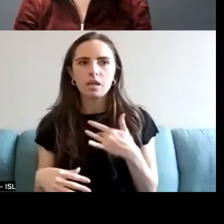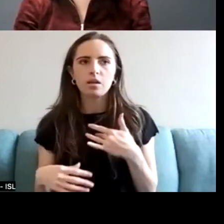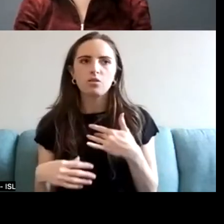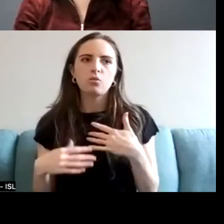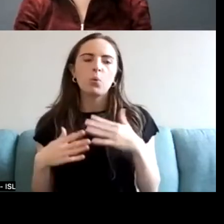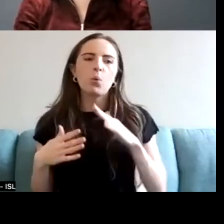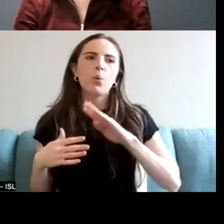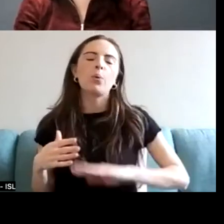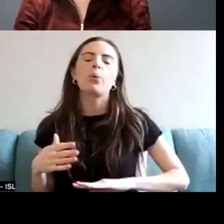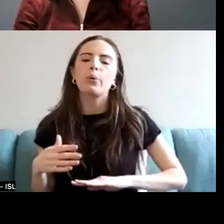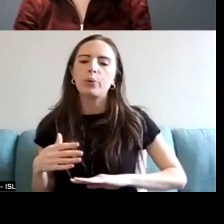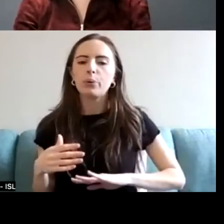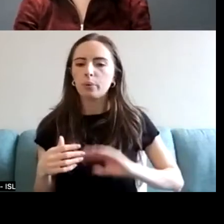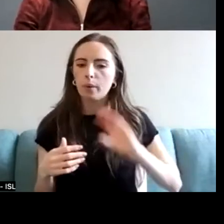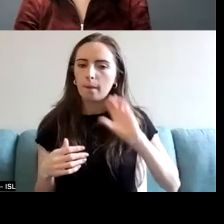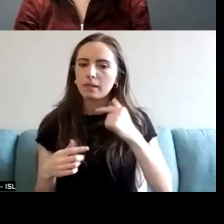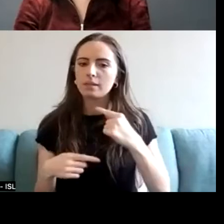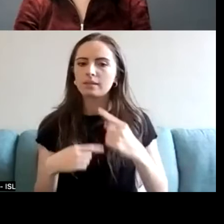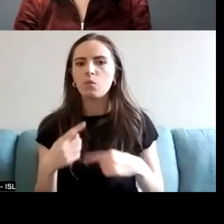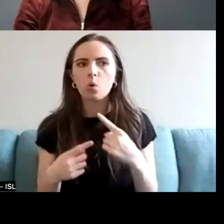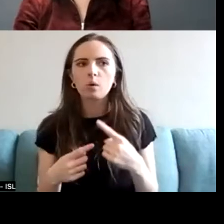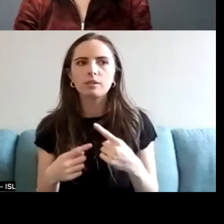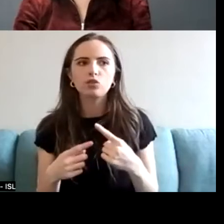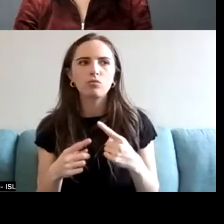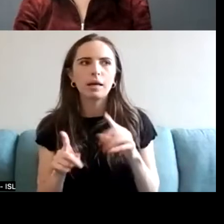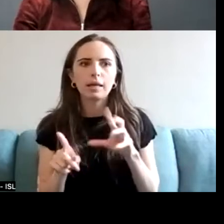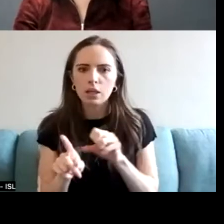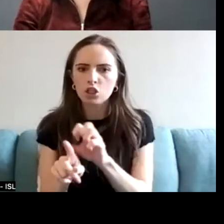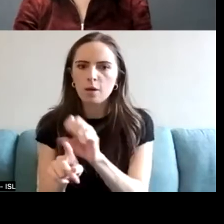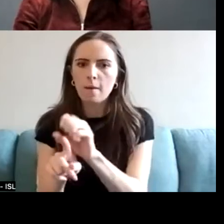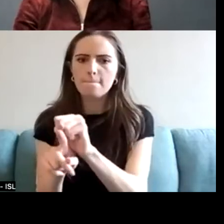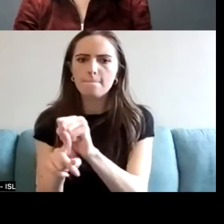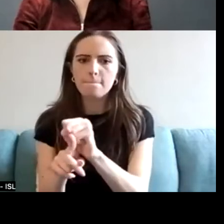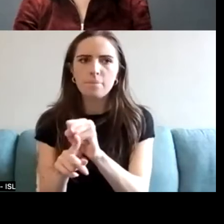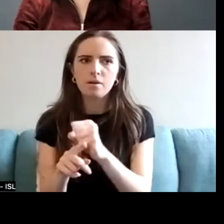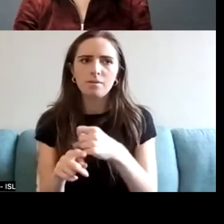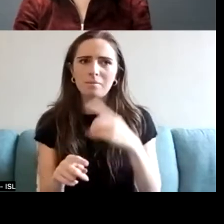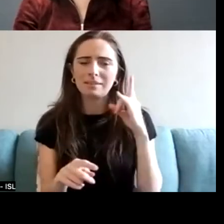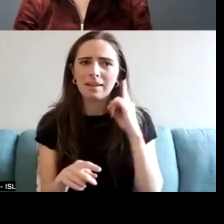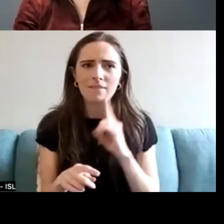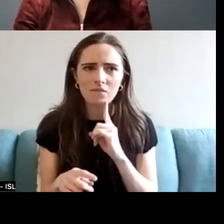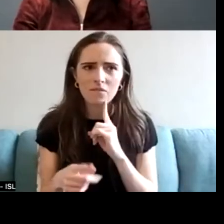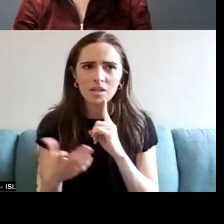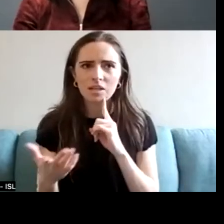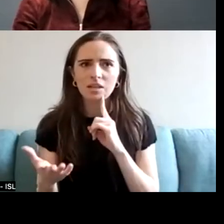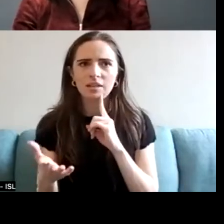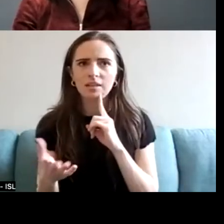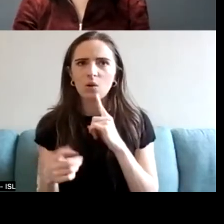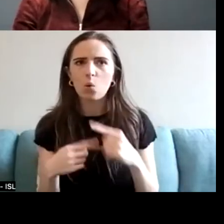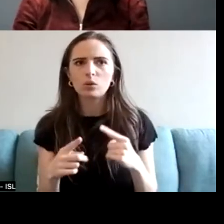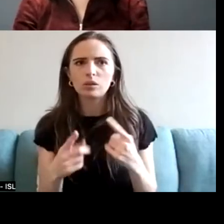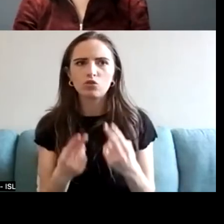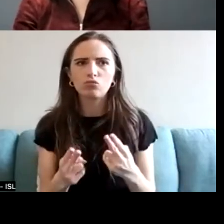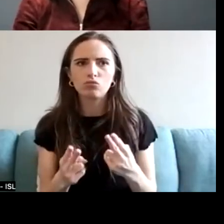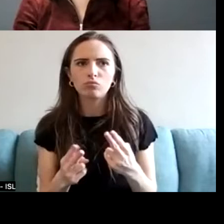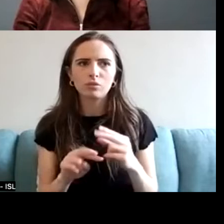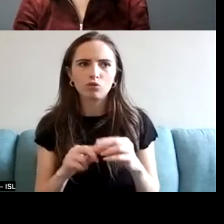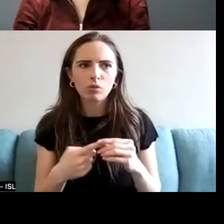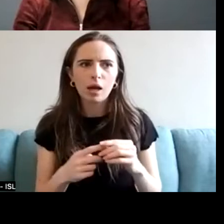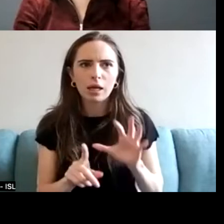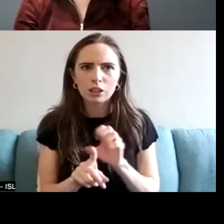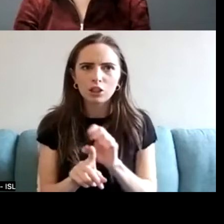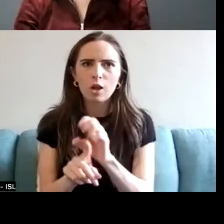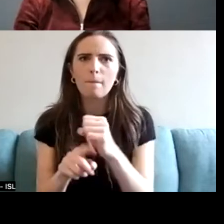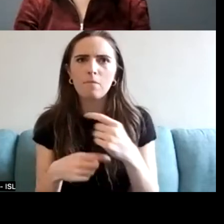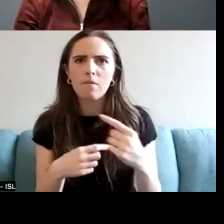who has profound deafness. And sometimes I can kind of bear that